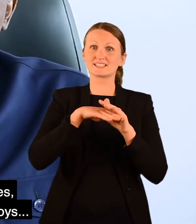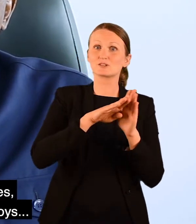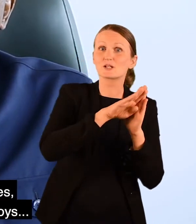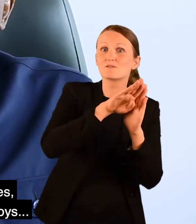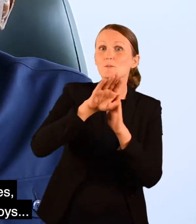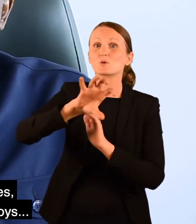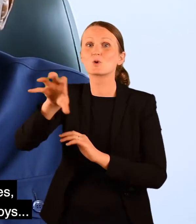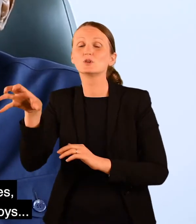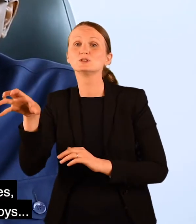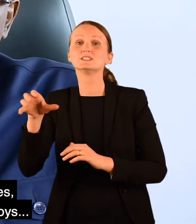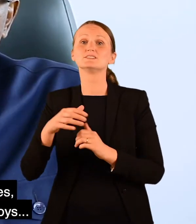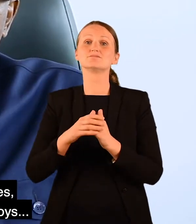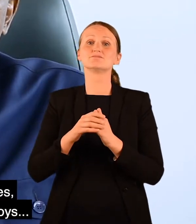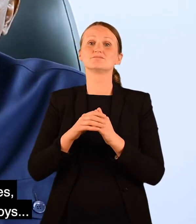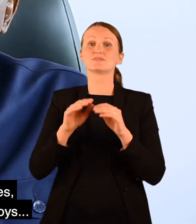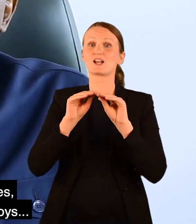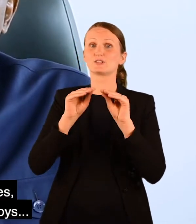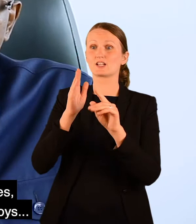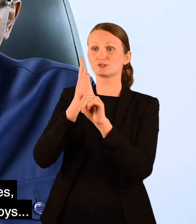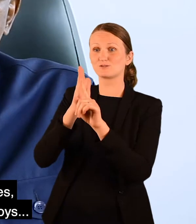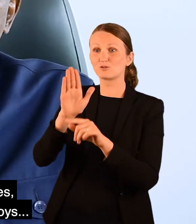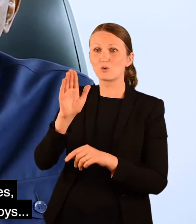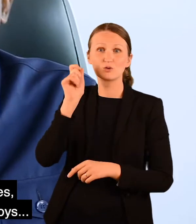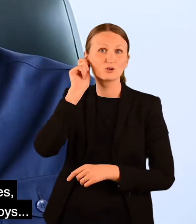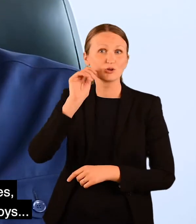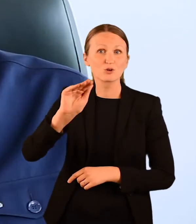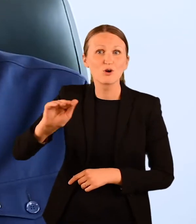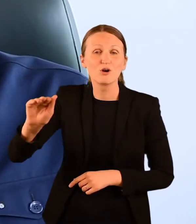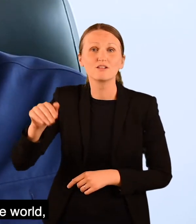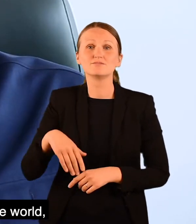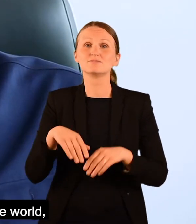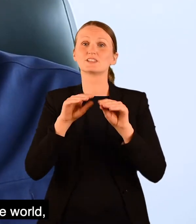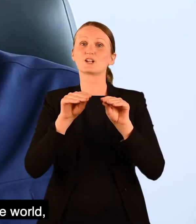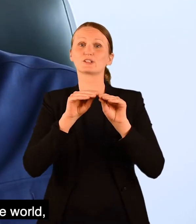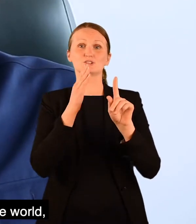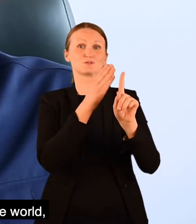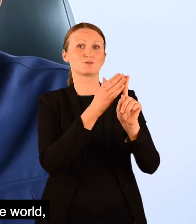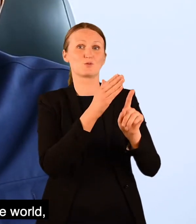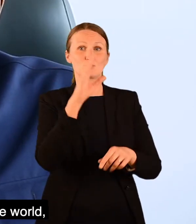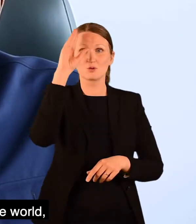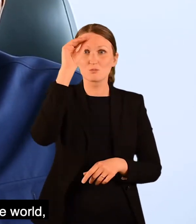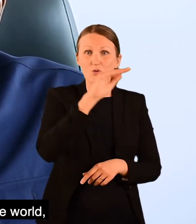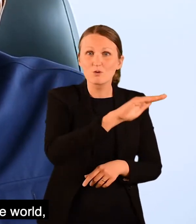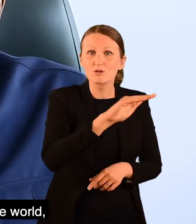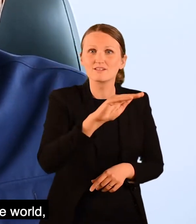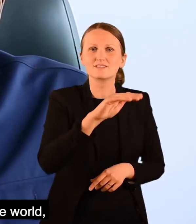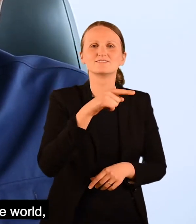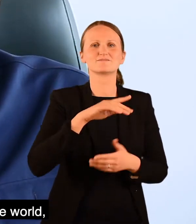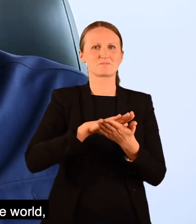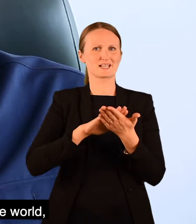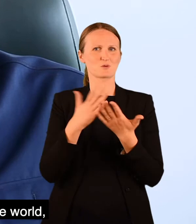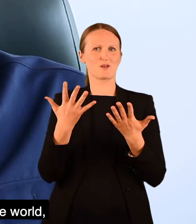en développement, une éducation des filles, une éducation des garçons, est une éducation pour un monde plus